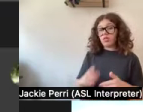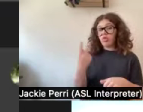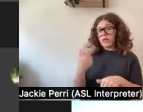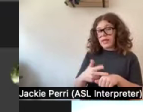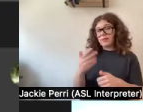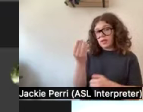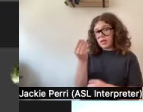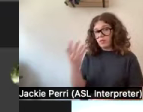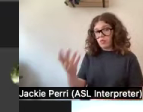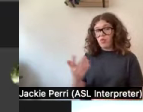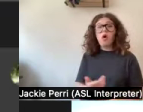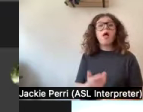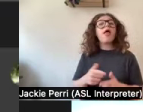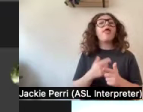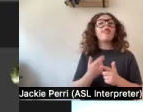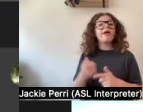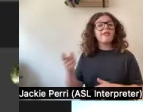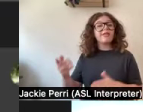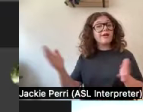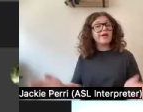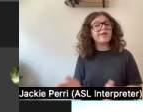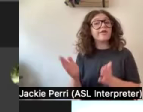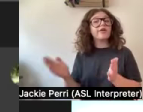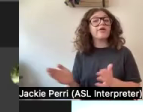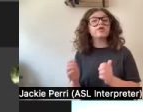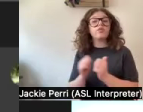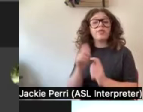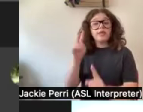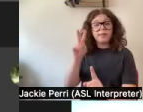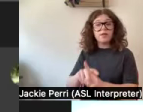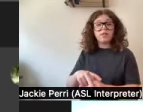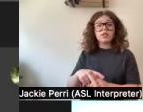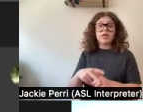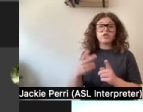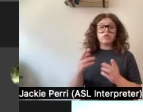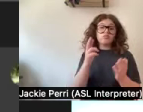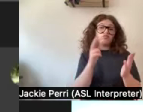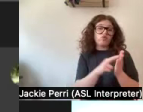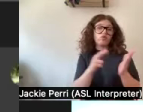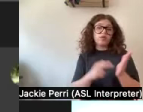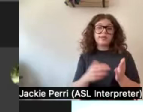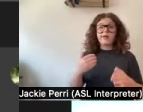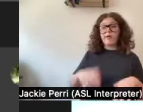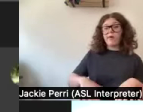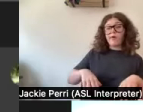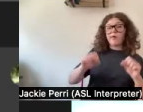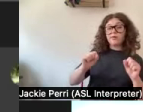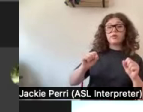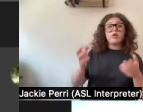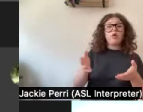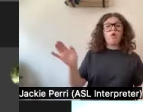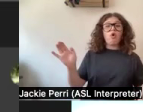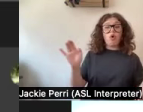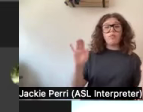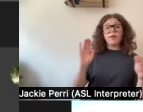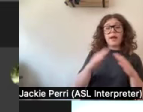are encouraged through the implementation guidelines to have an open house or an